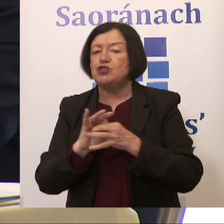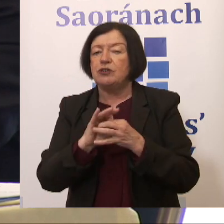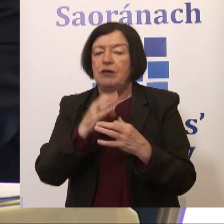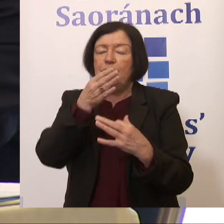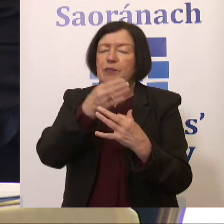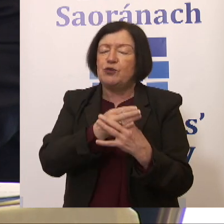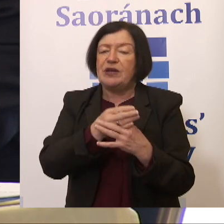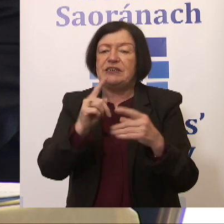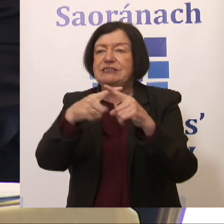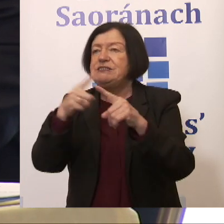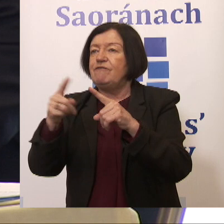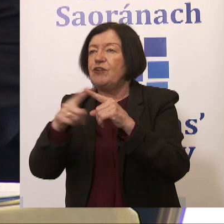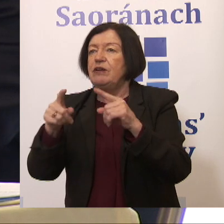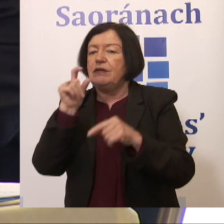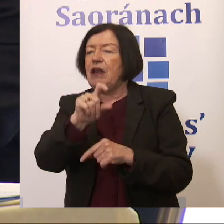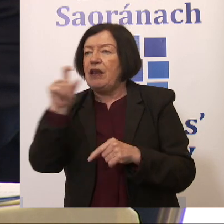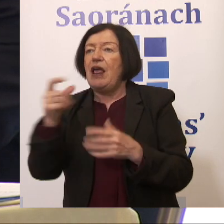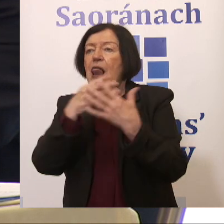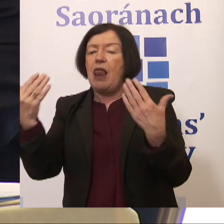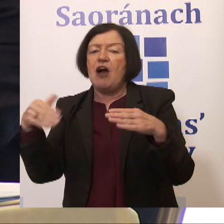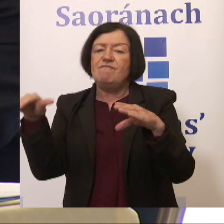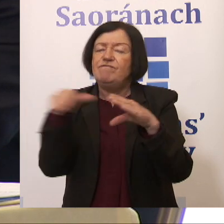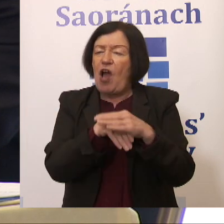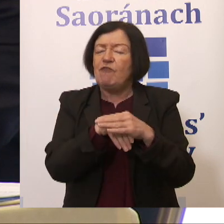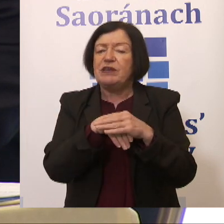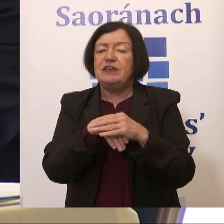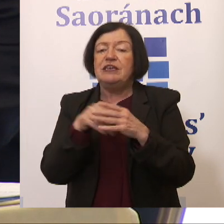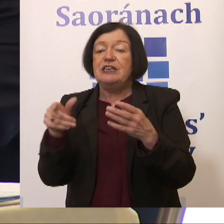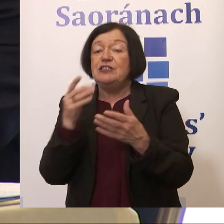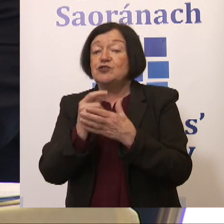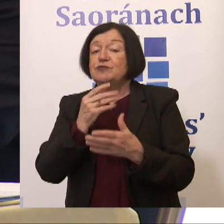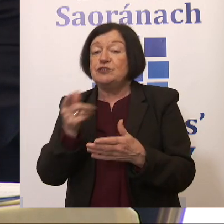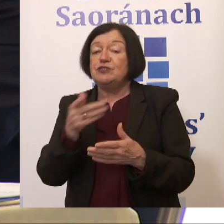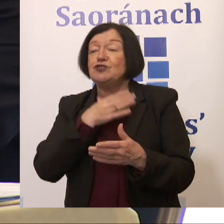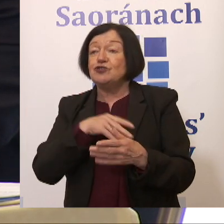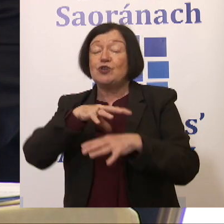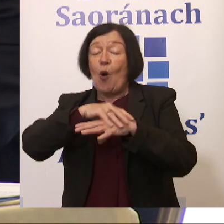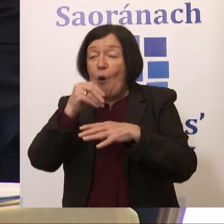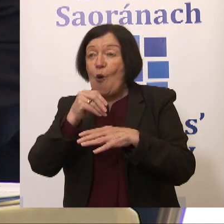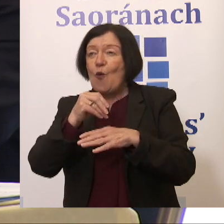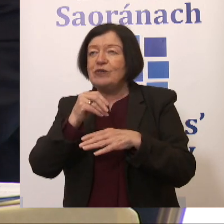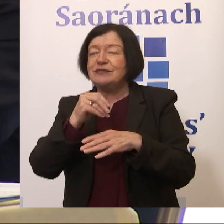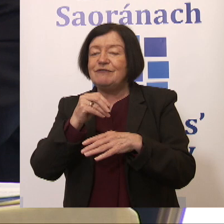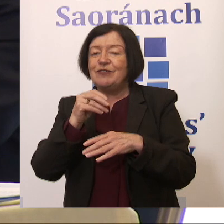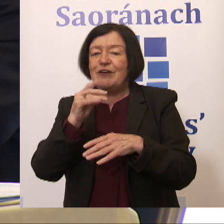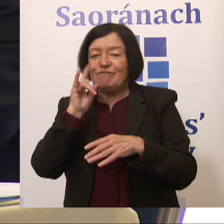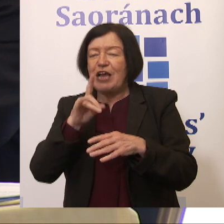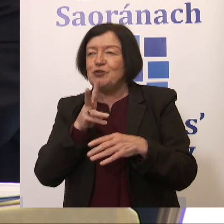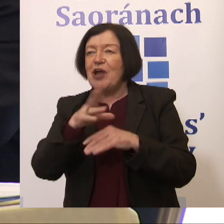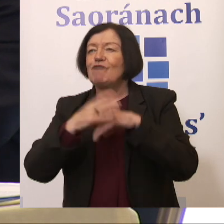between different local authorities and a lot of engagement. So sometimes it's just that good old-fashioned